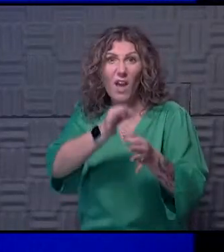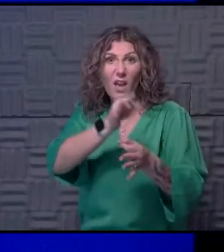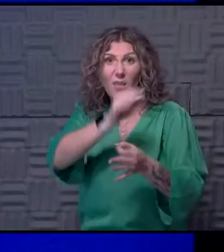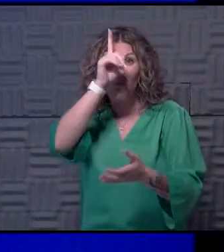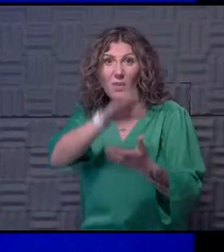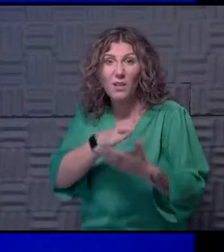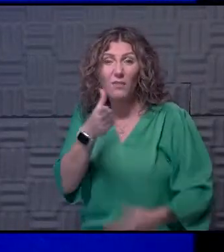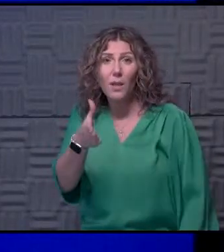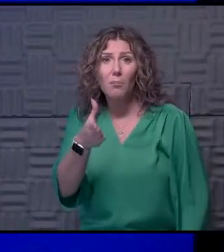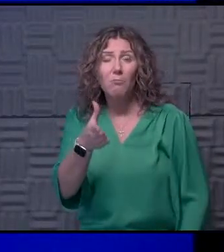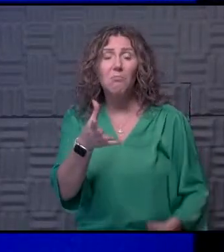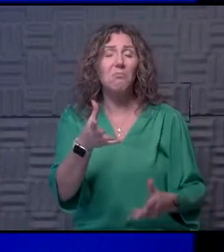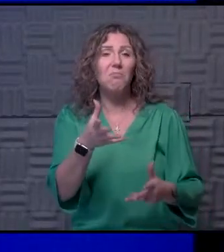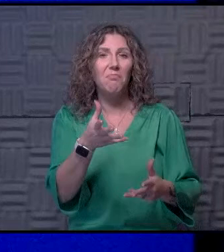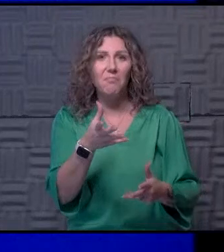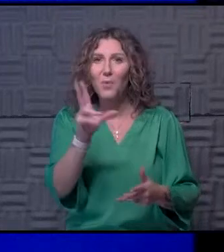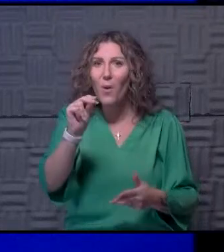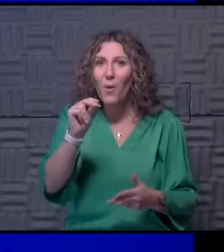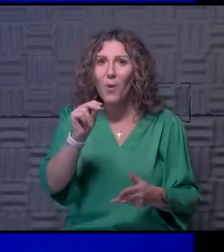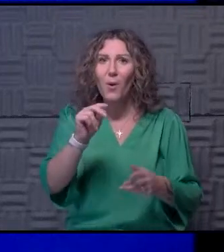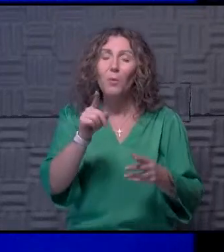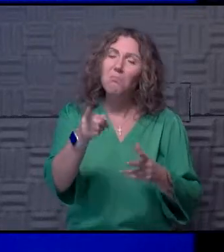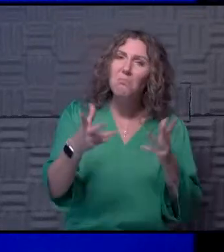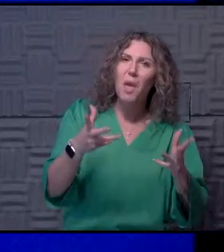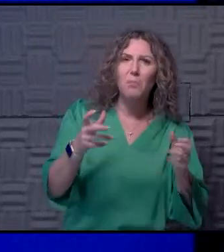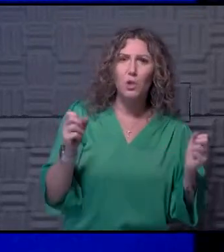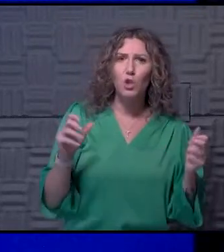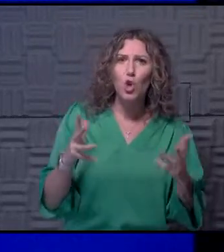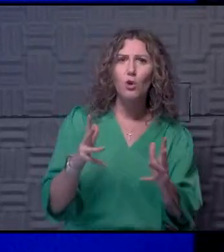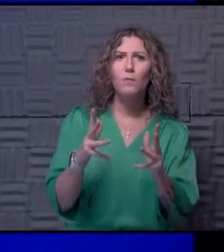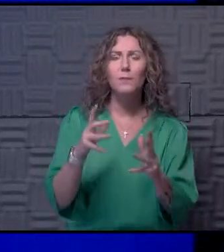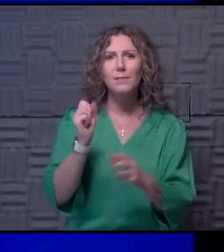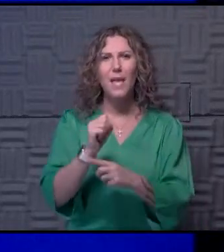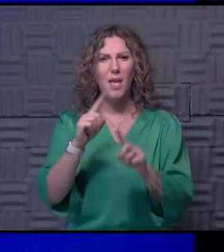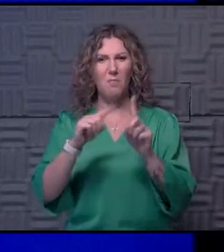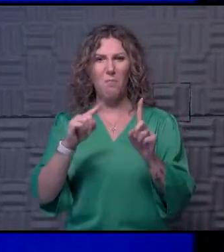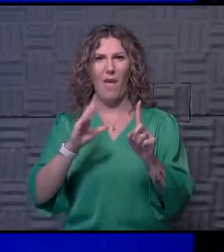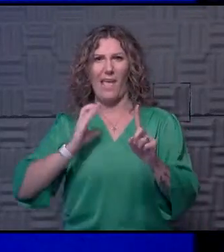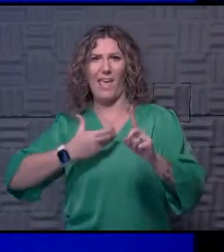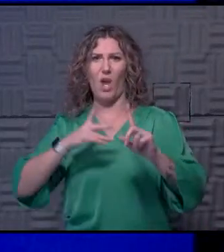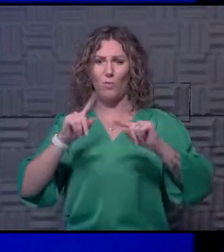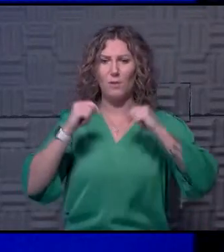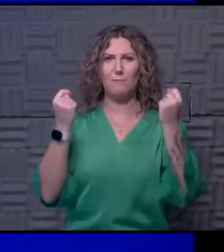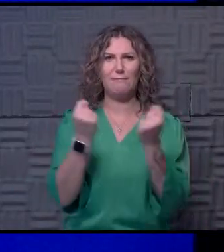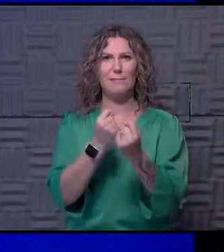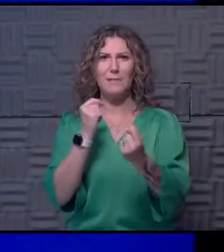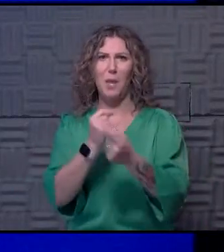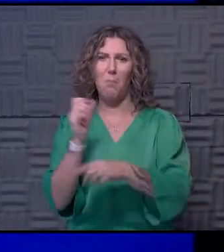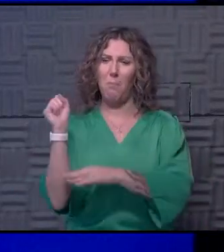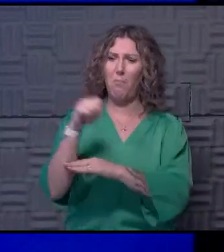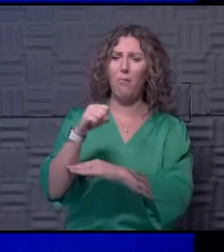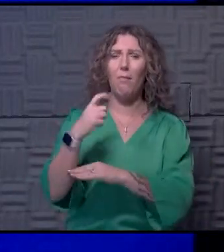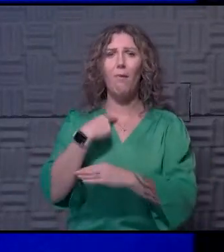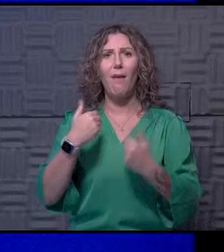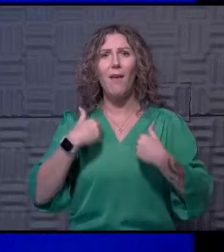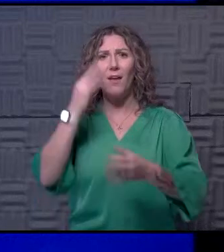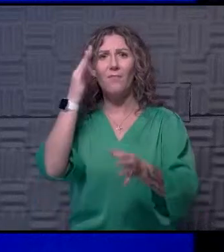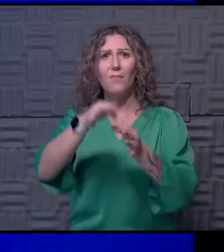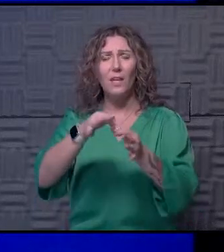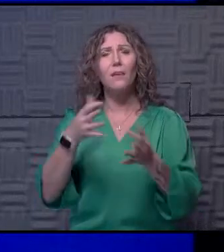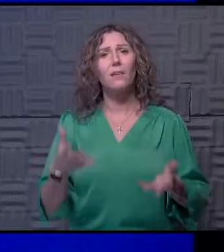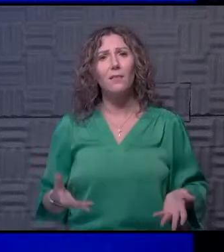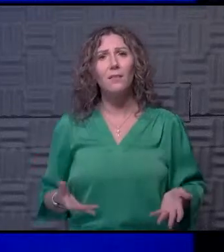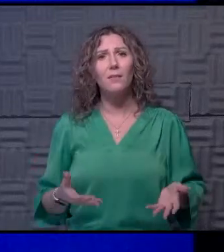nervous, but he came right back. The team came right back, and we had faith. We mentioned earlier that the